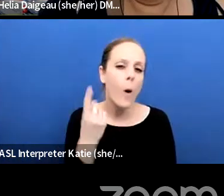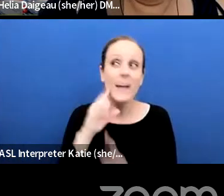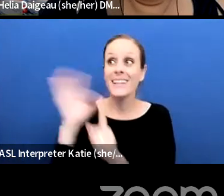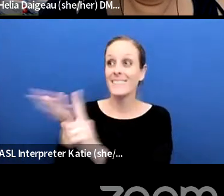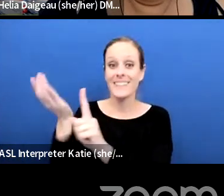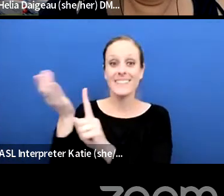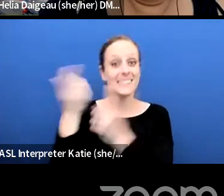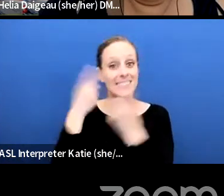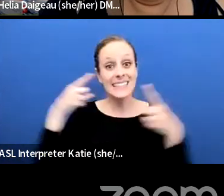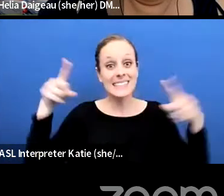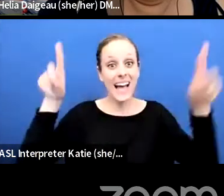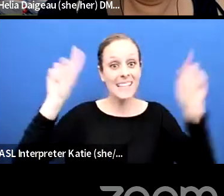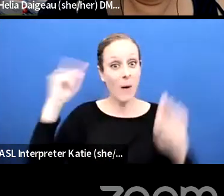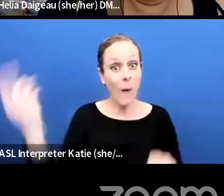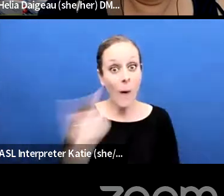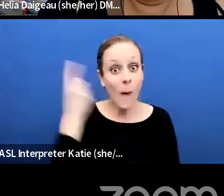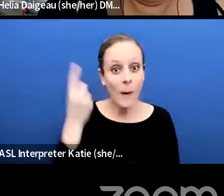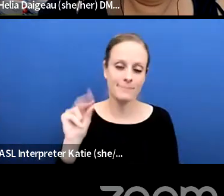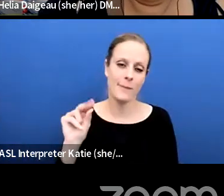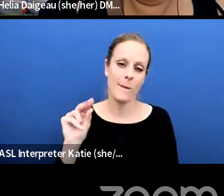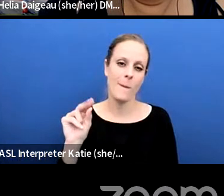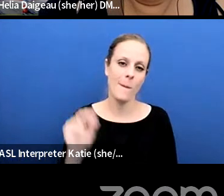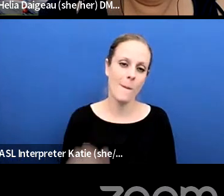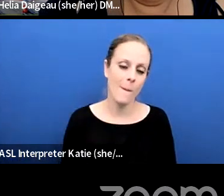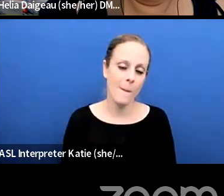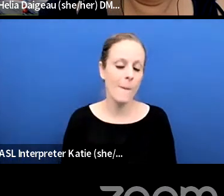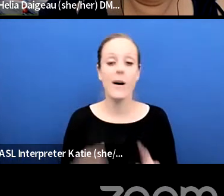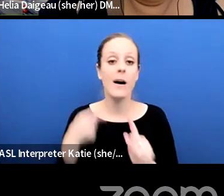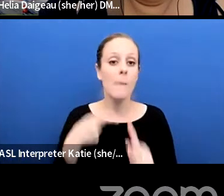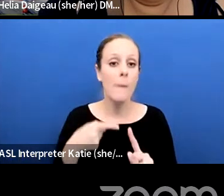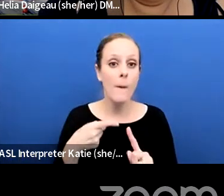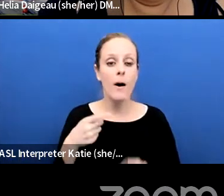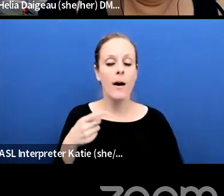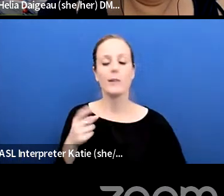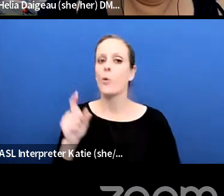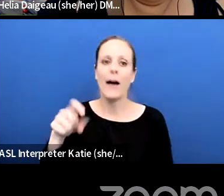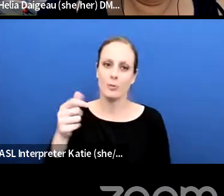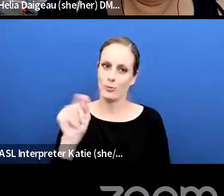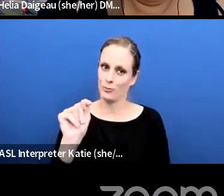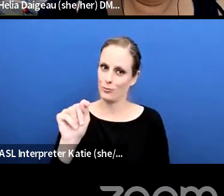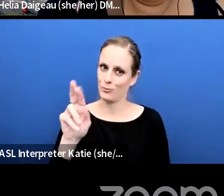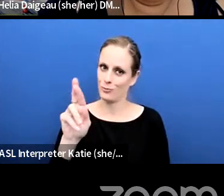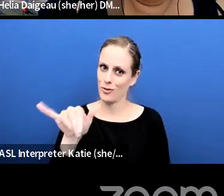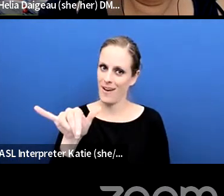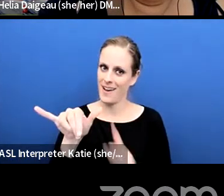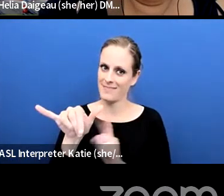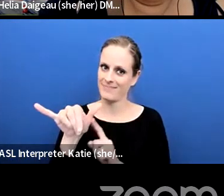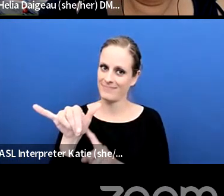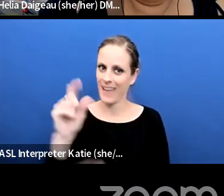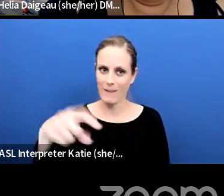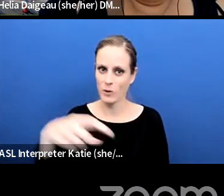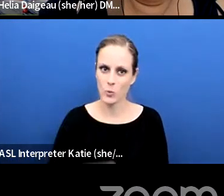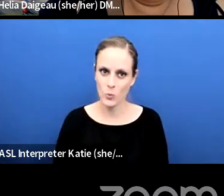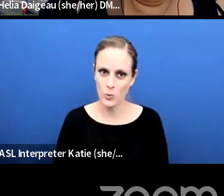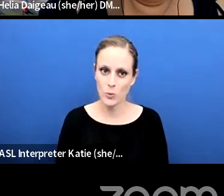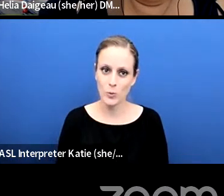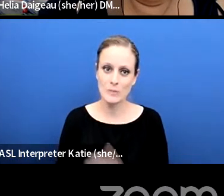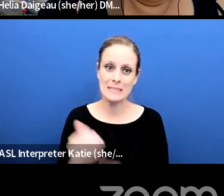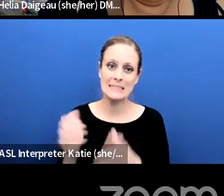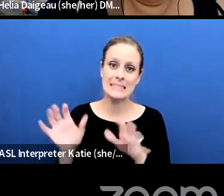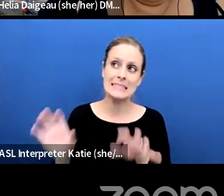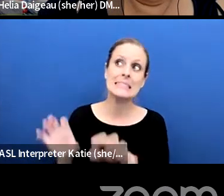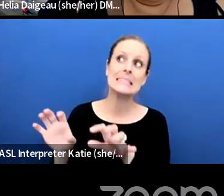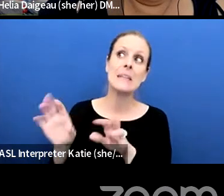a successful outcome, but the point is you have to try and hope things go